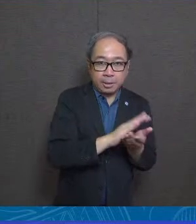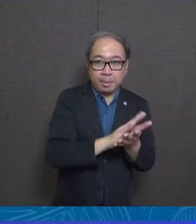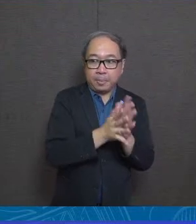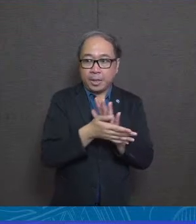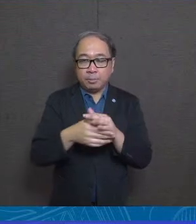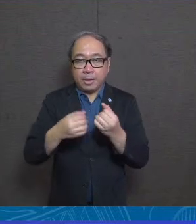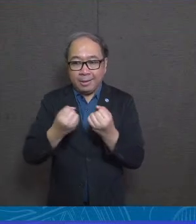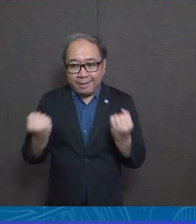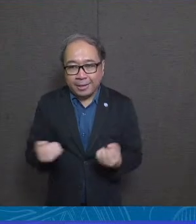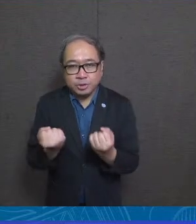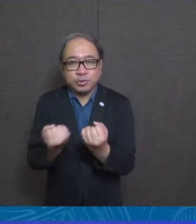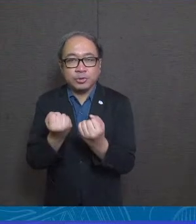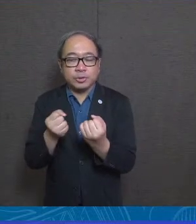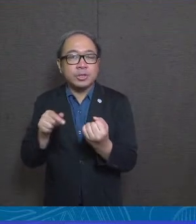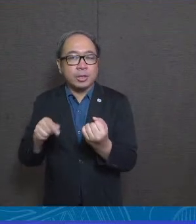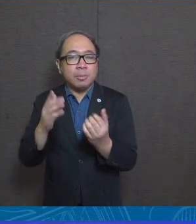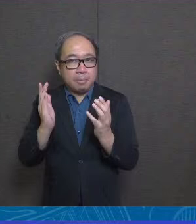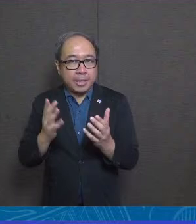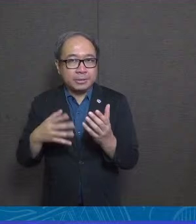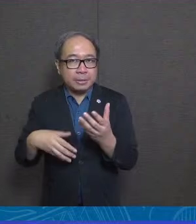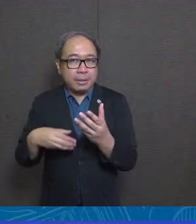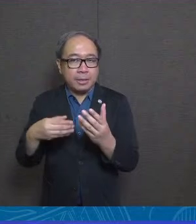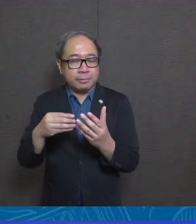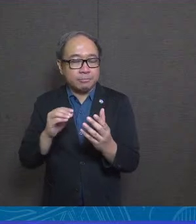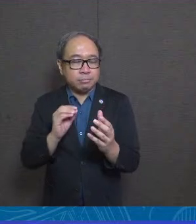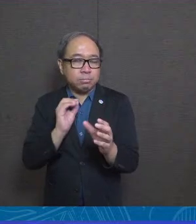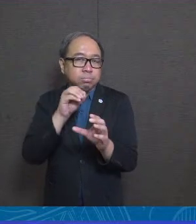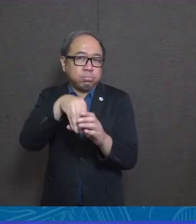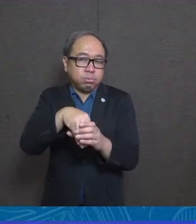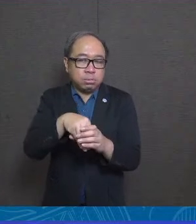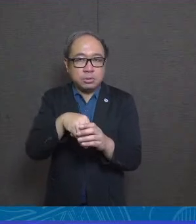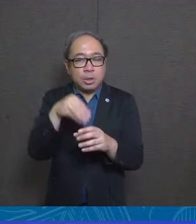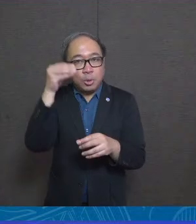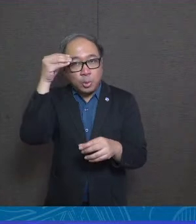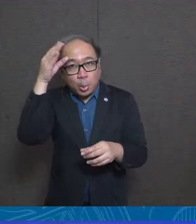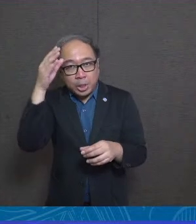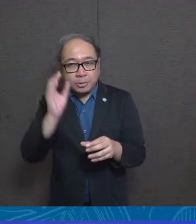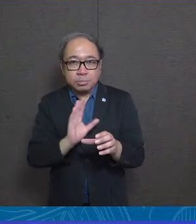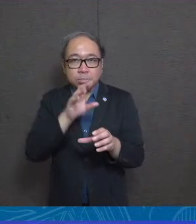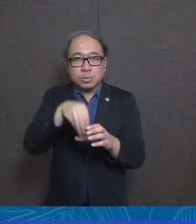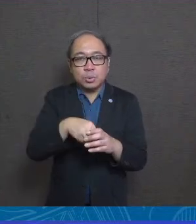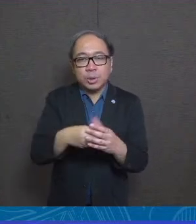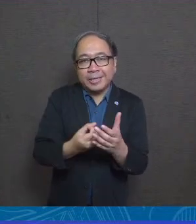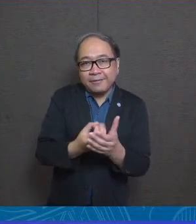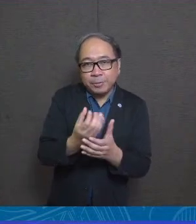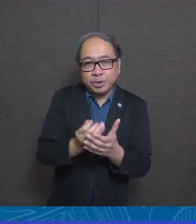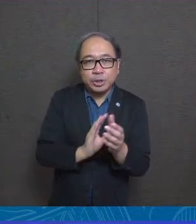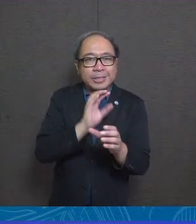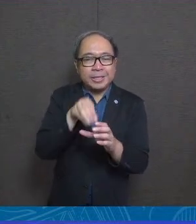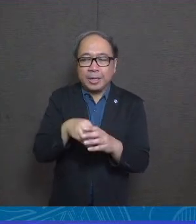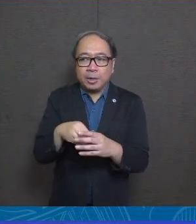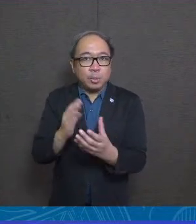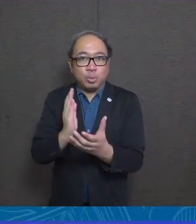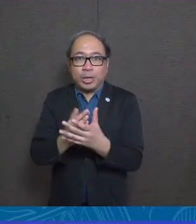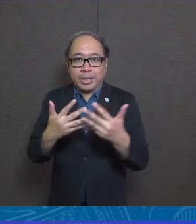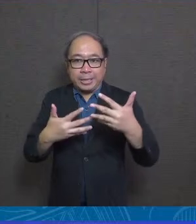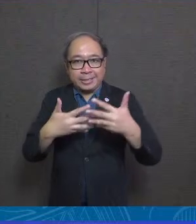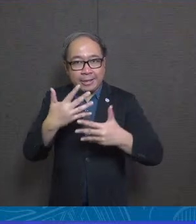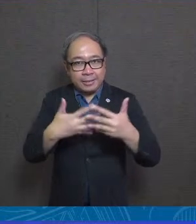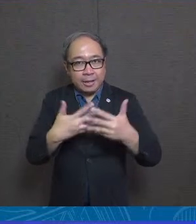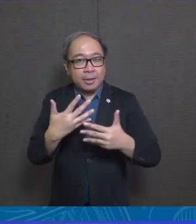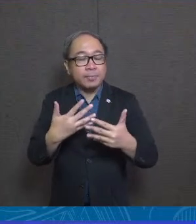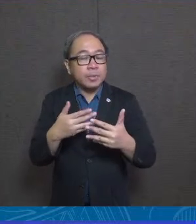need to feed it with knowledge, information, and data. And for that to act in the right context, we need